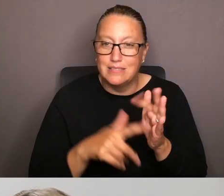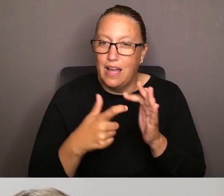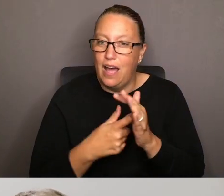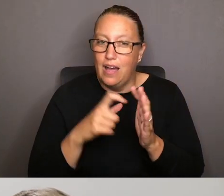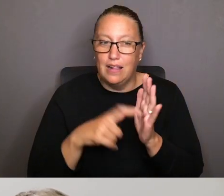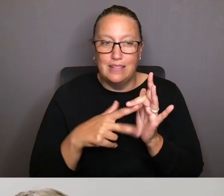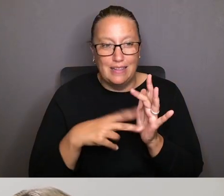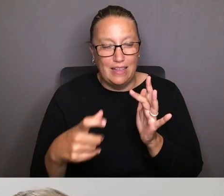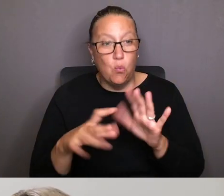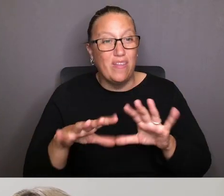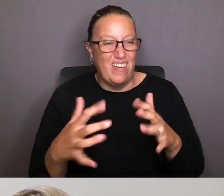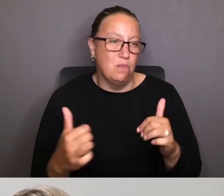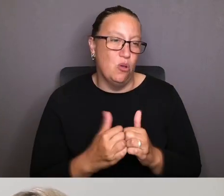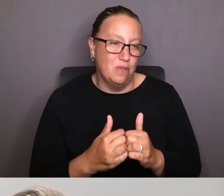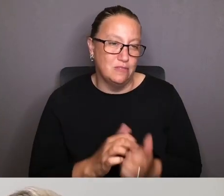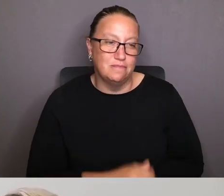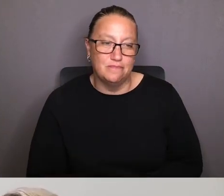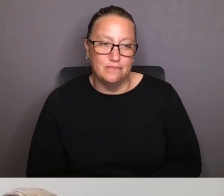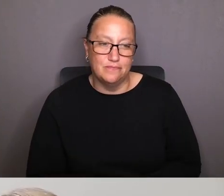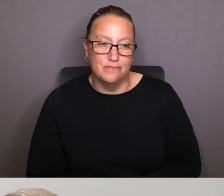into the Hunter Clinic in the afternoon